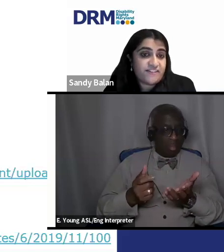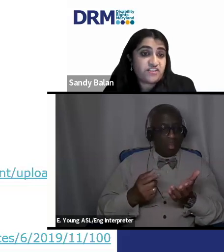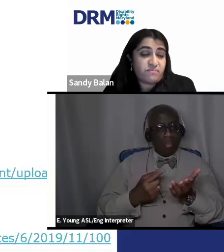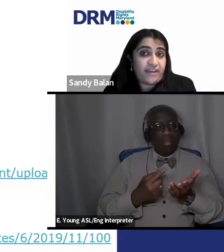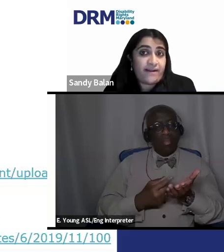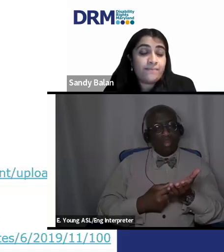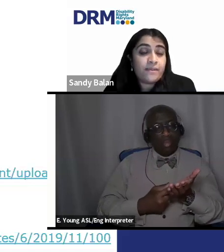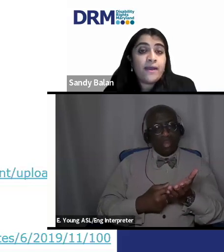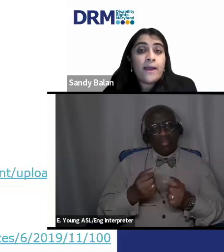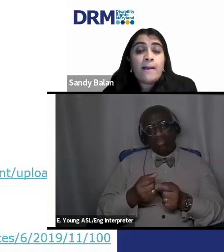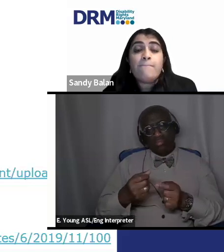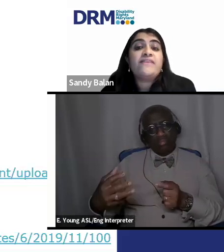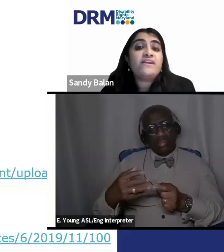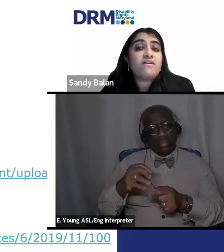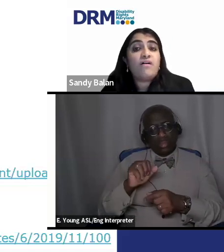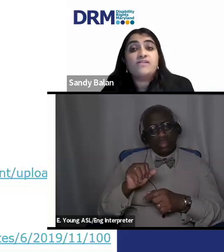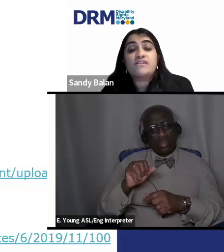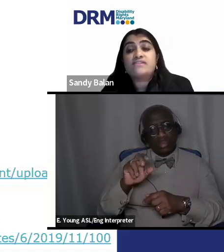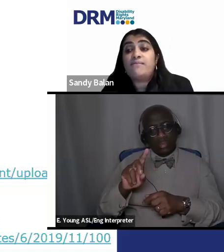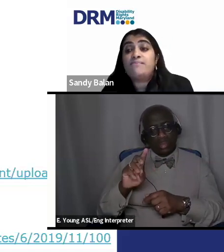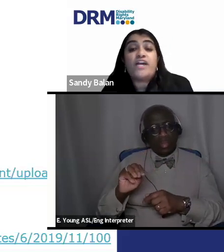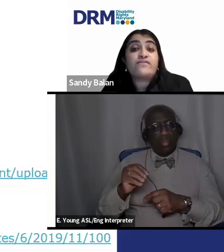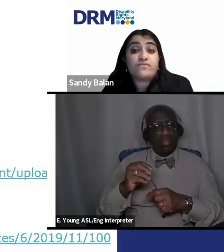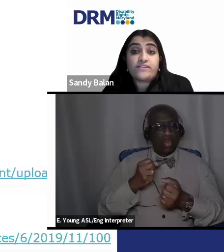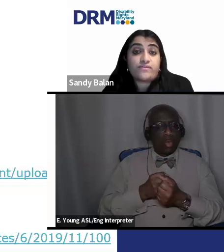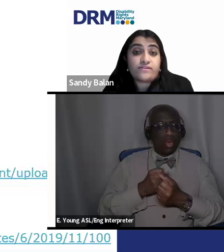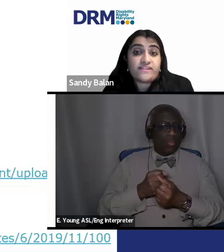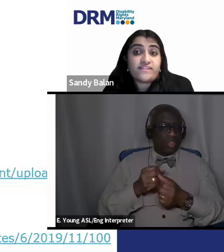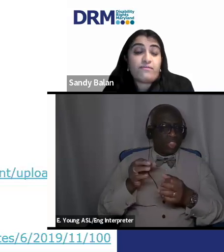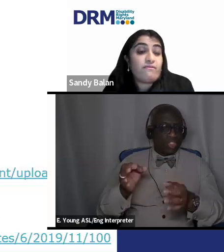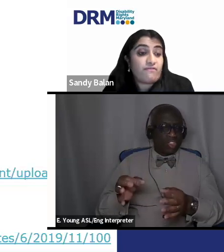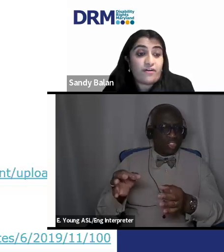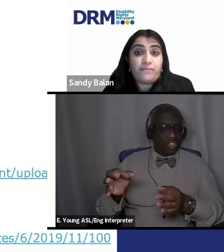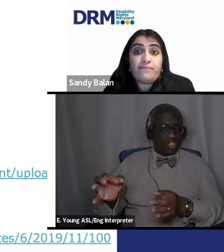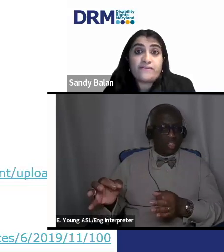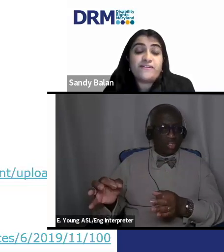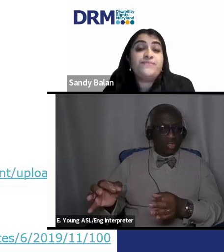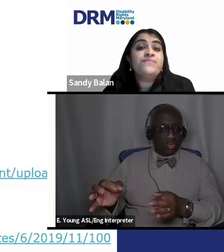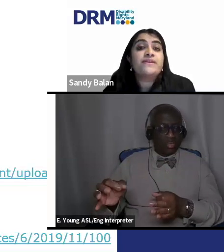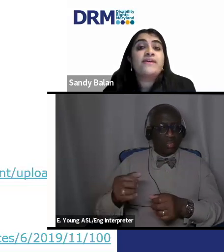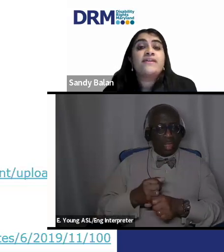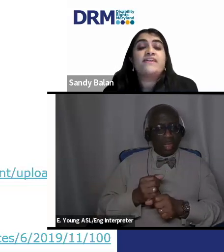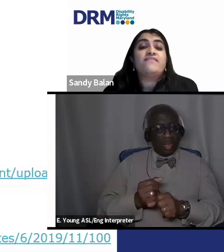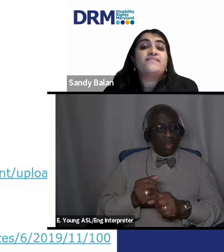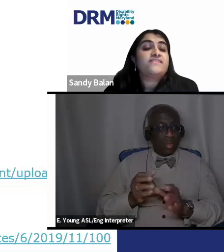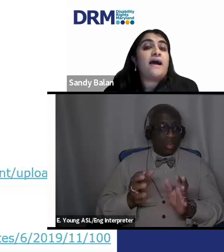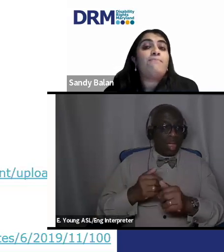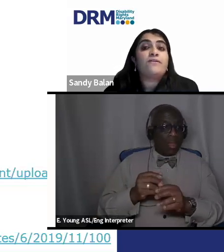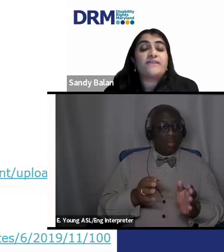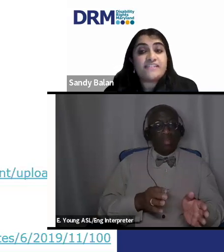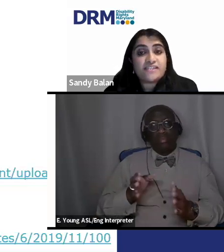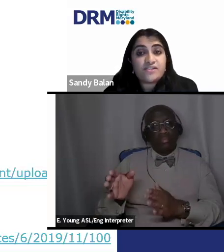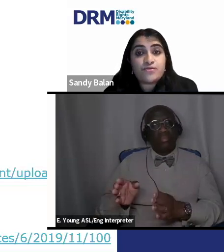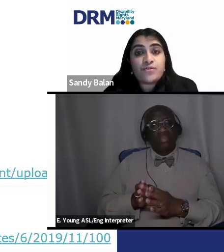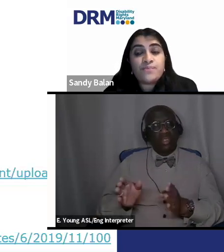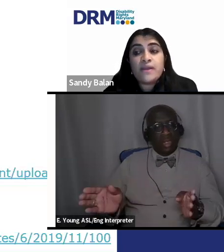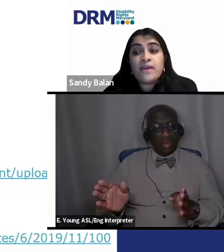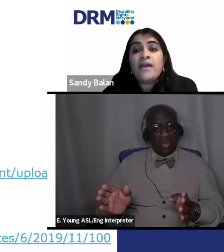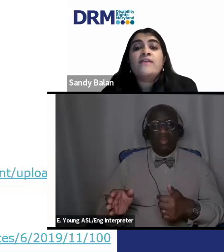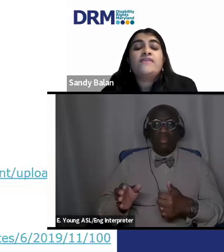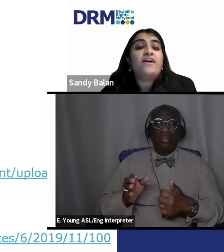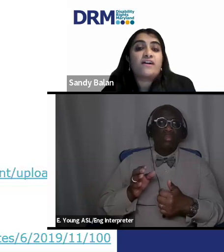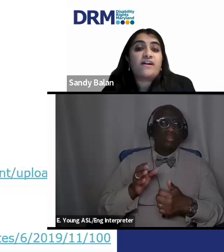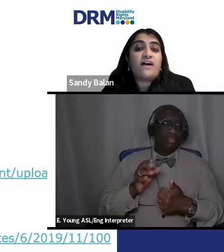about supported decision-making. But then there are also some general resources that we refer people to. There is the Stop, Look, and Listen